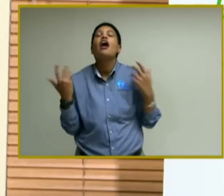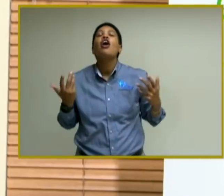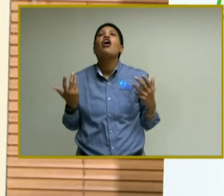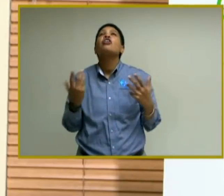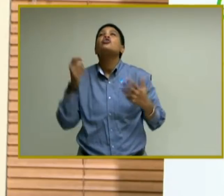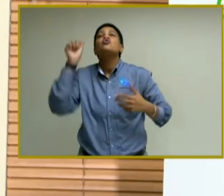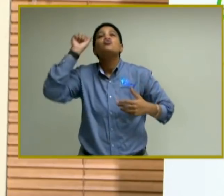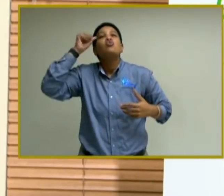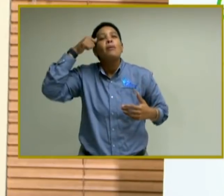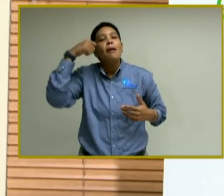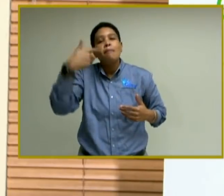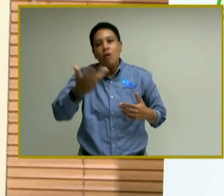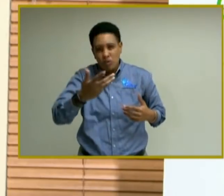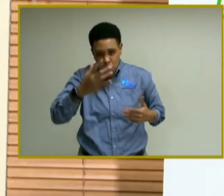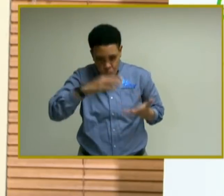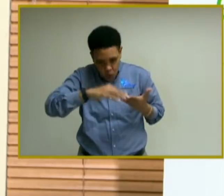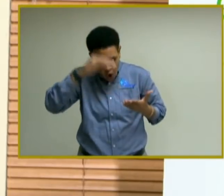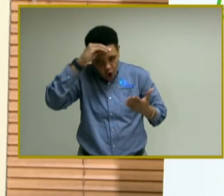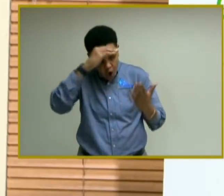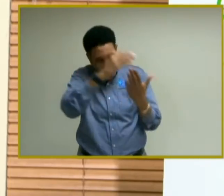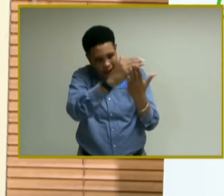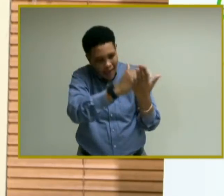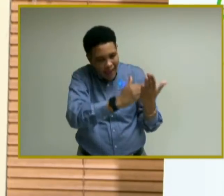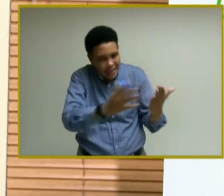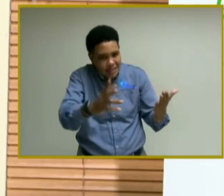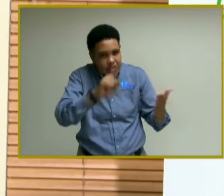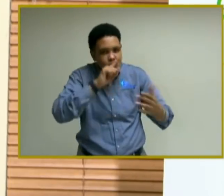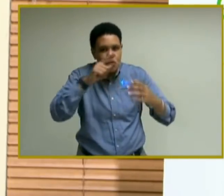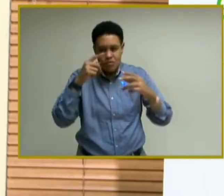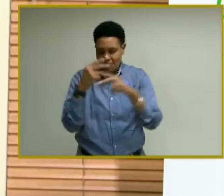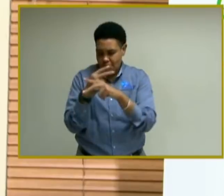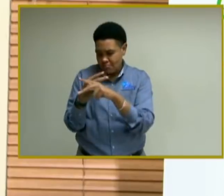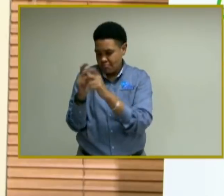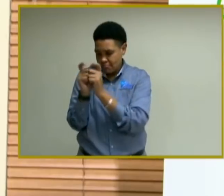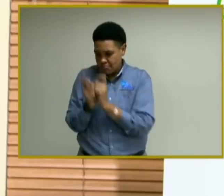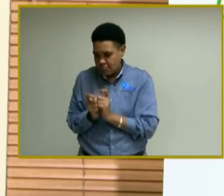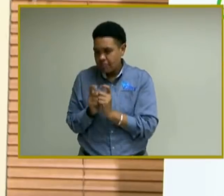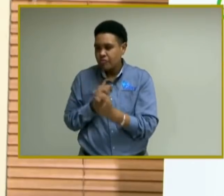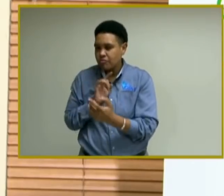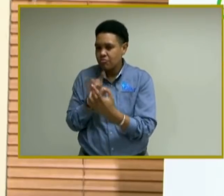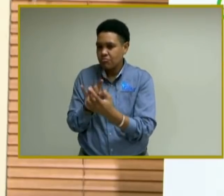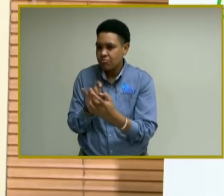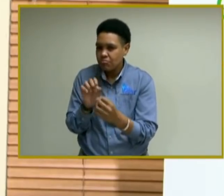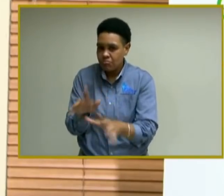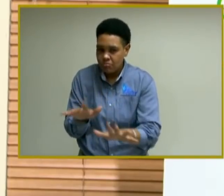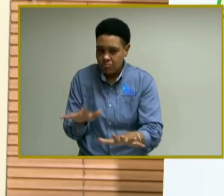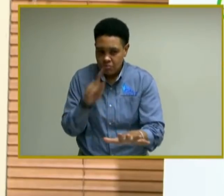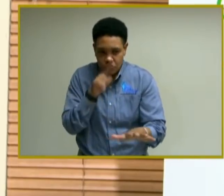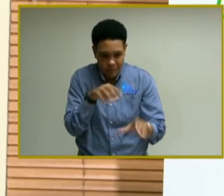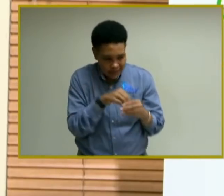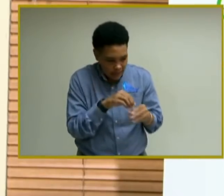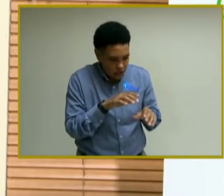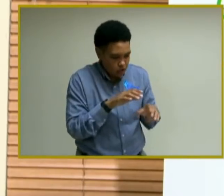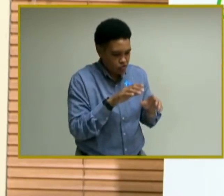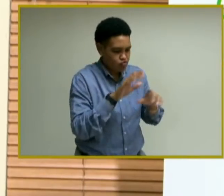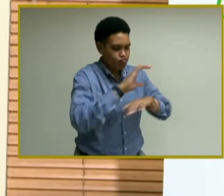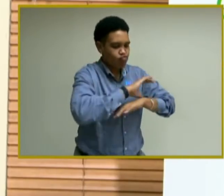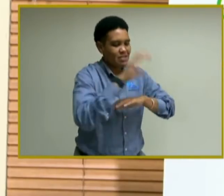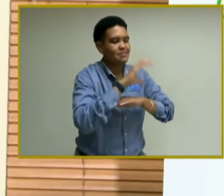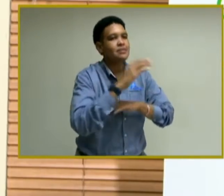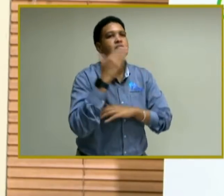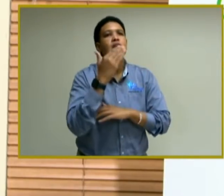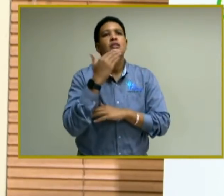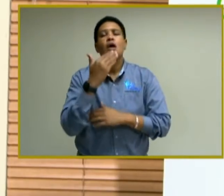to remember, to learn lessons, to recalibrate, to reconnect. Let us go into Christmas giving thanks for